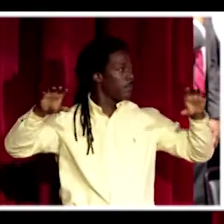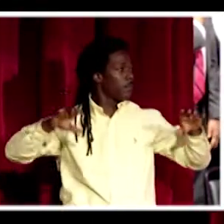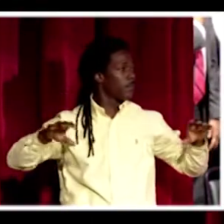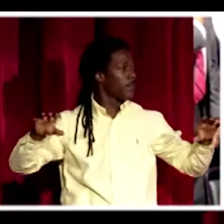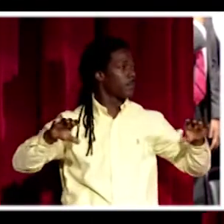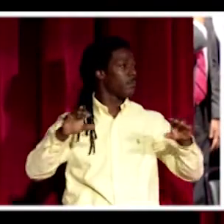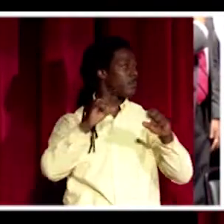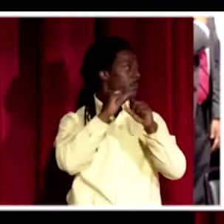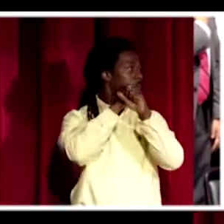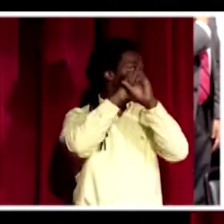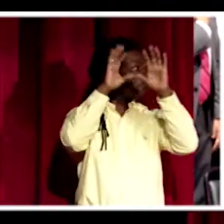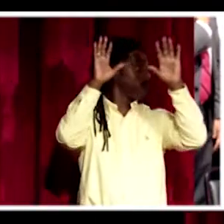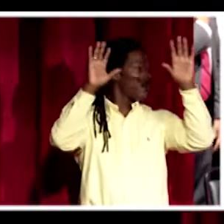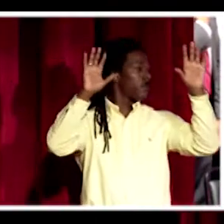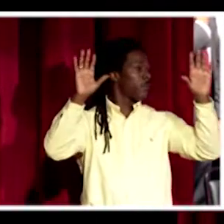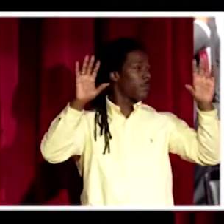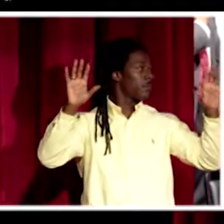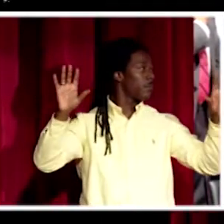bursting in